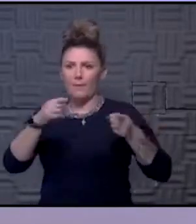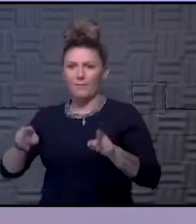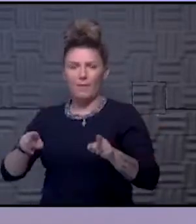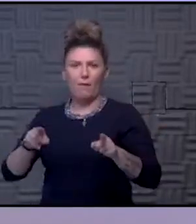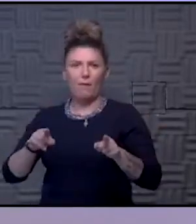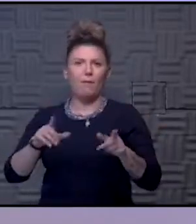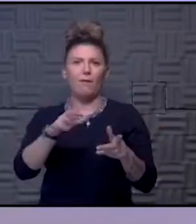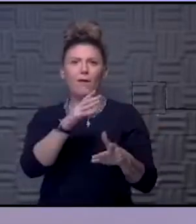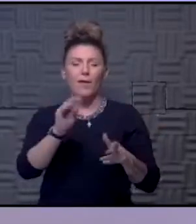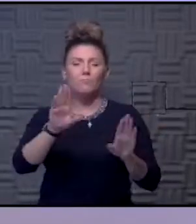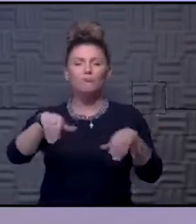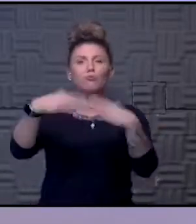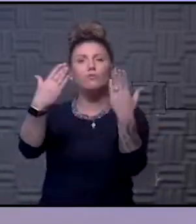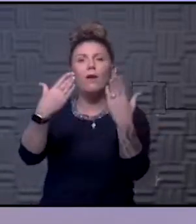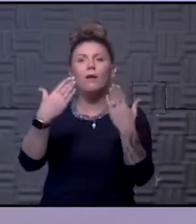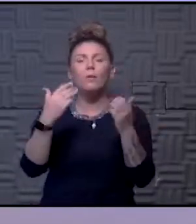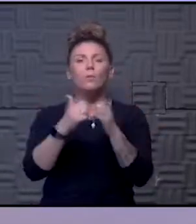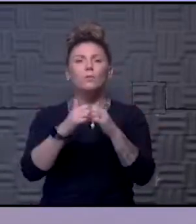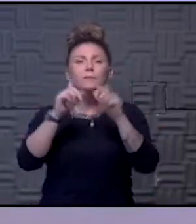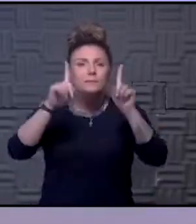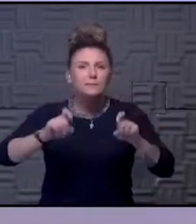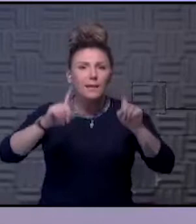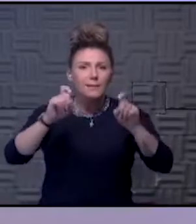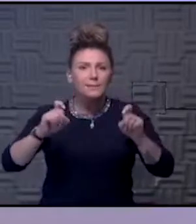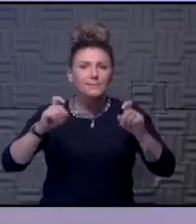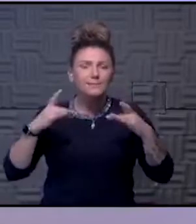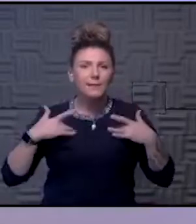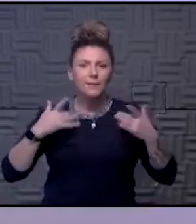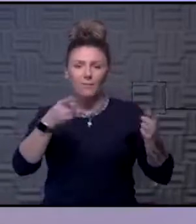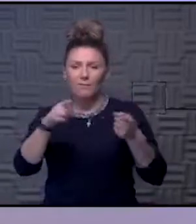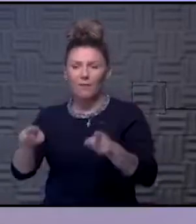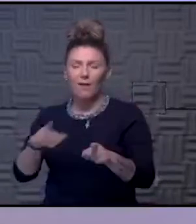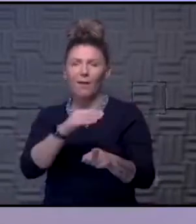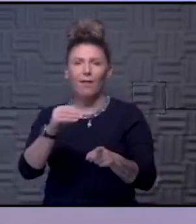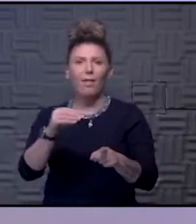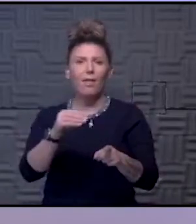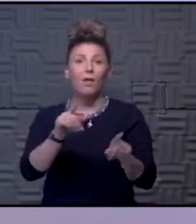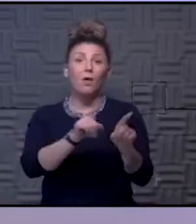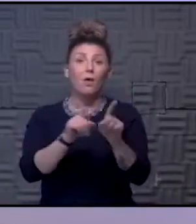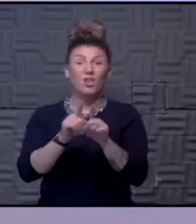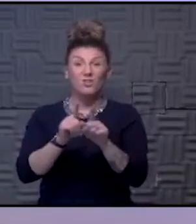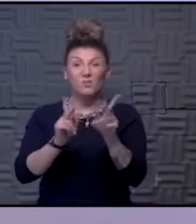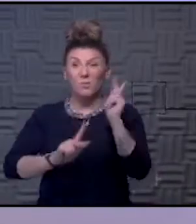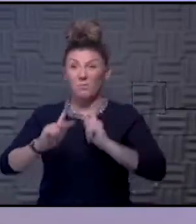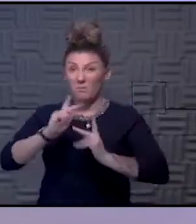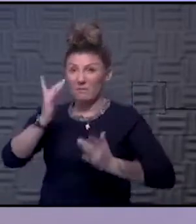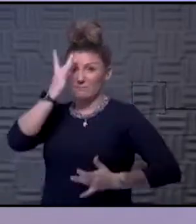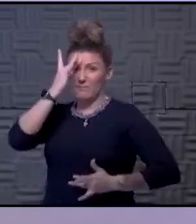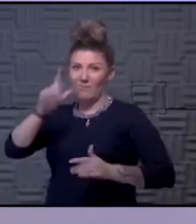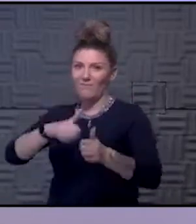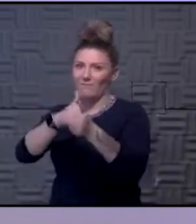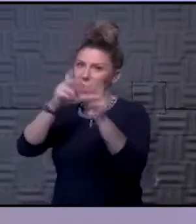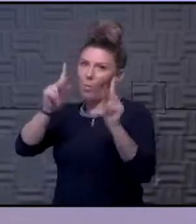assistance with testing events, but also following up with those that are sick. and